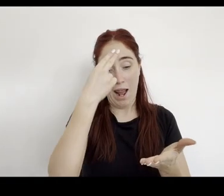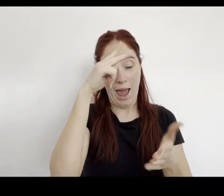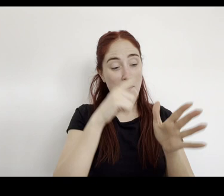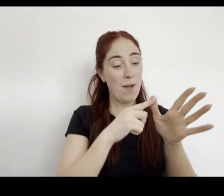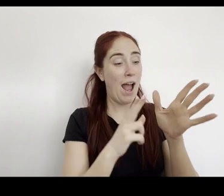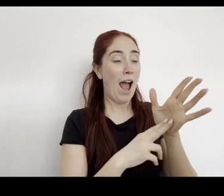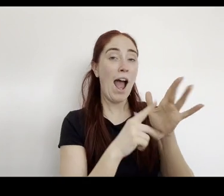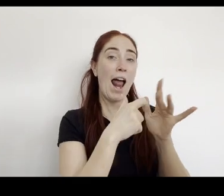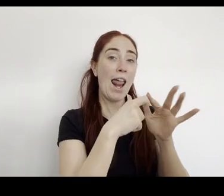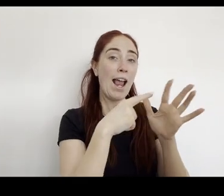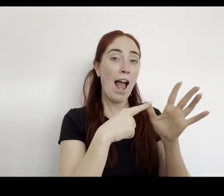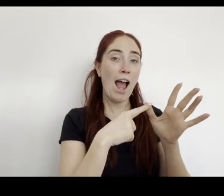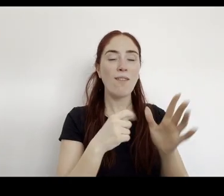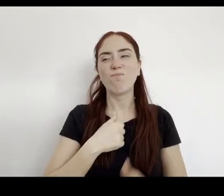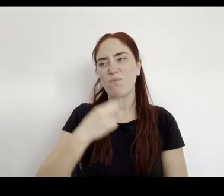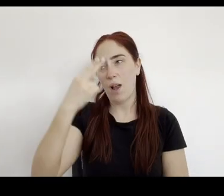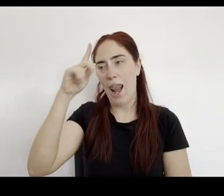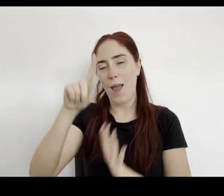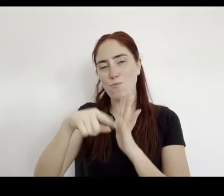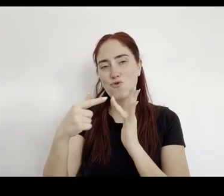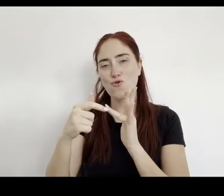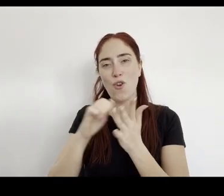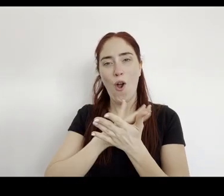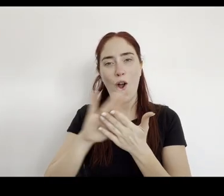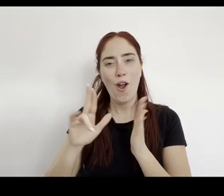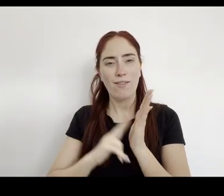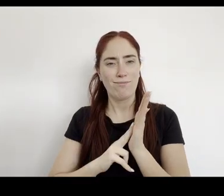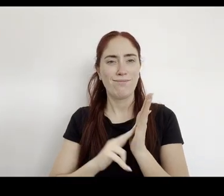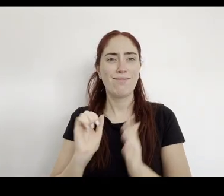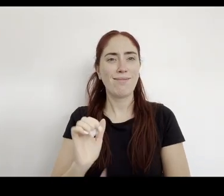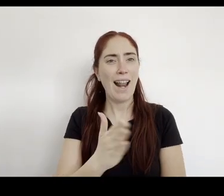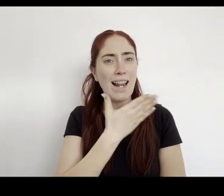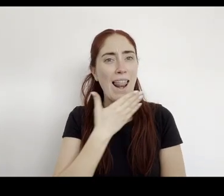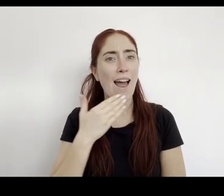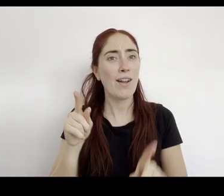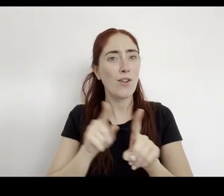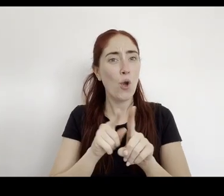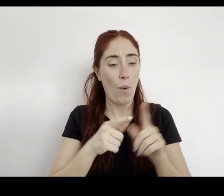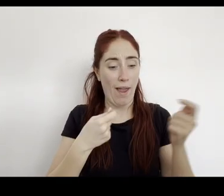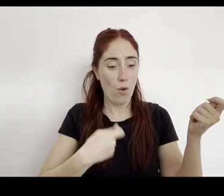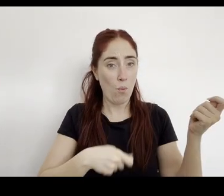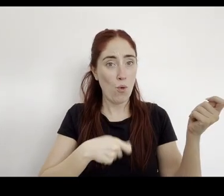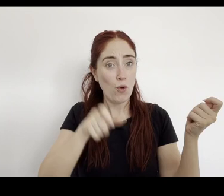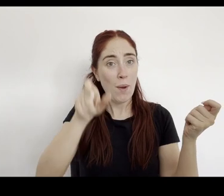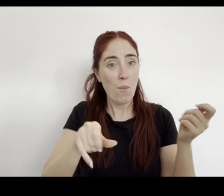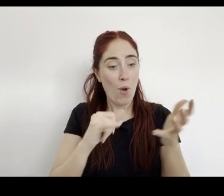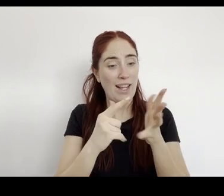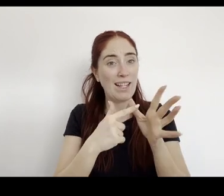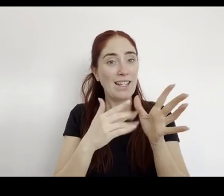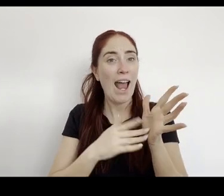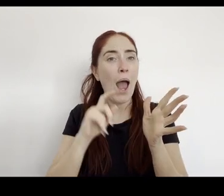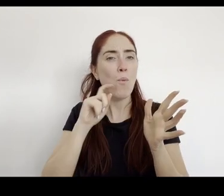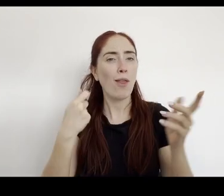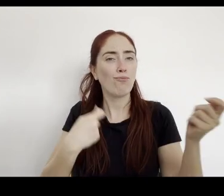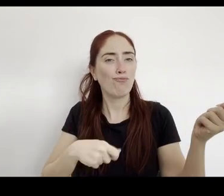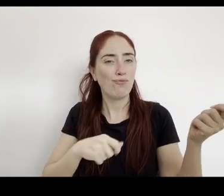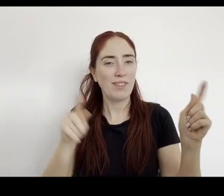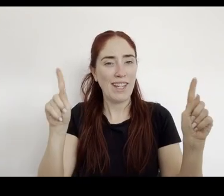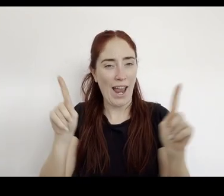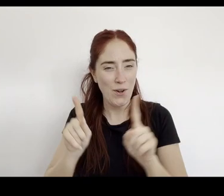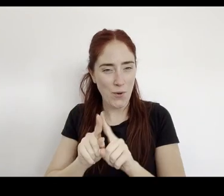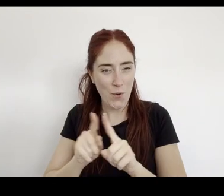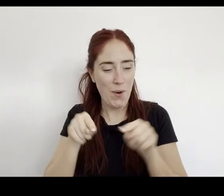Good afternoon, everyone. My name is Annika Romaine. I'm John Craig. What a pleasure to have musician Sam Andrews with us in the gallery today as